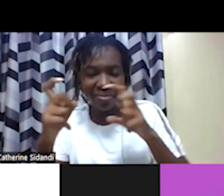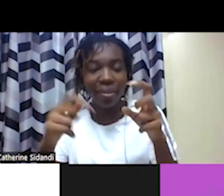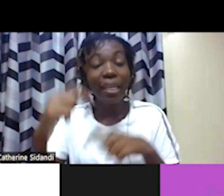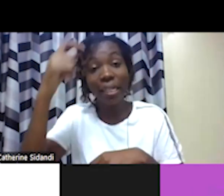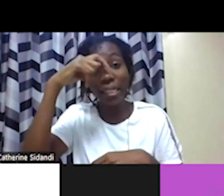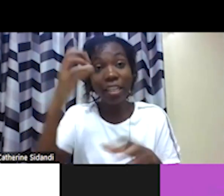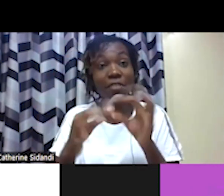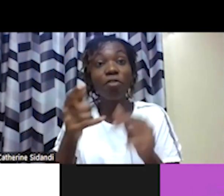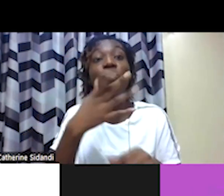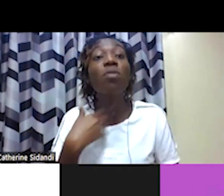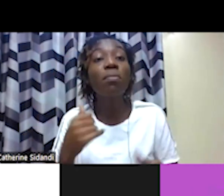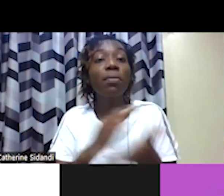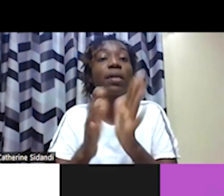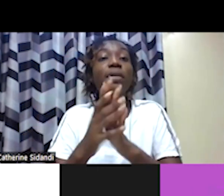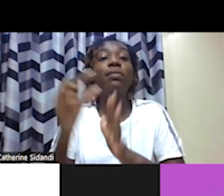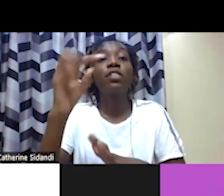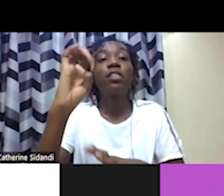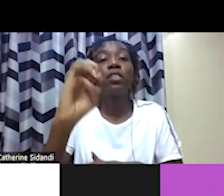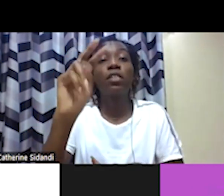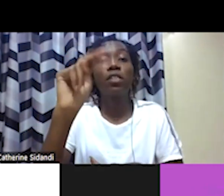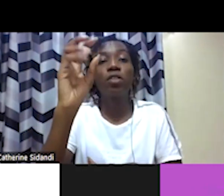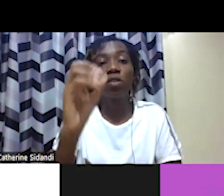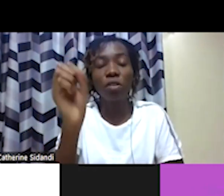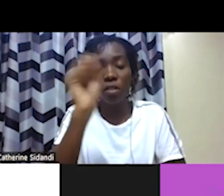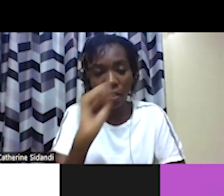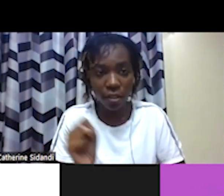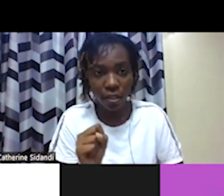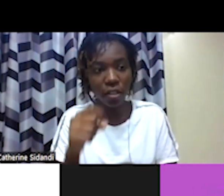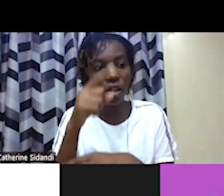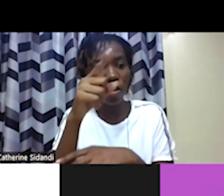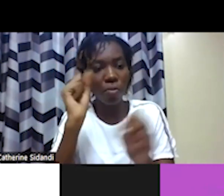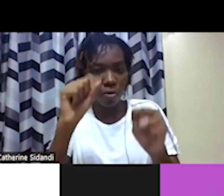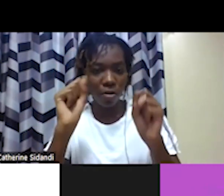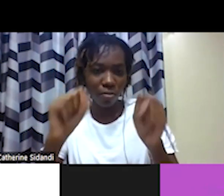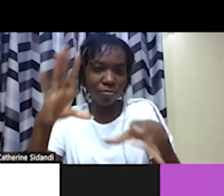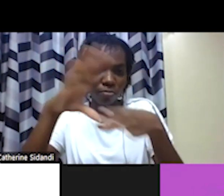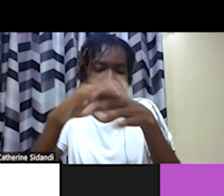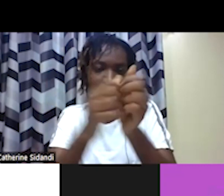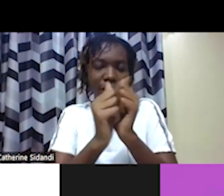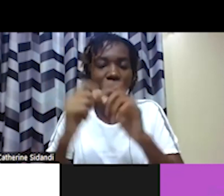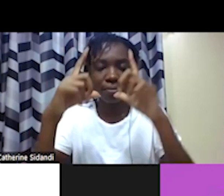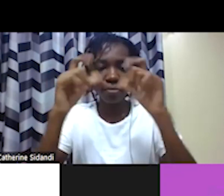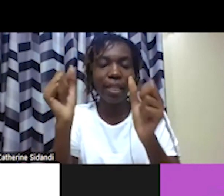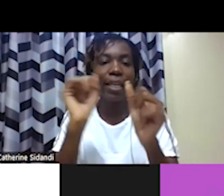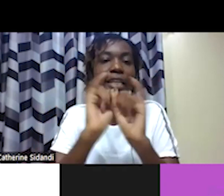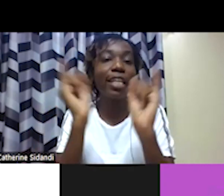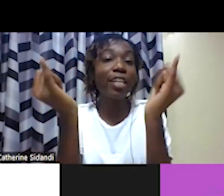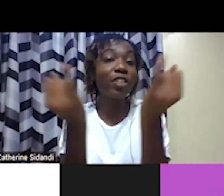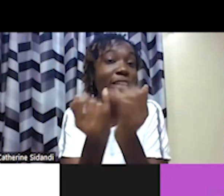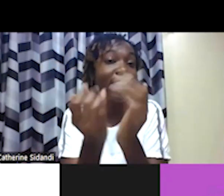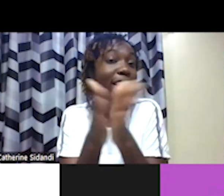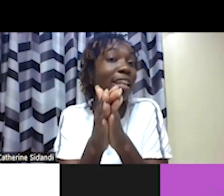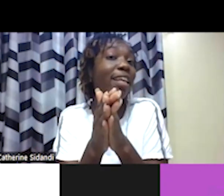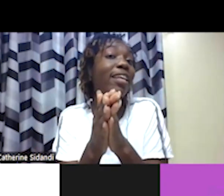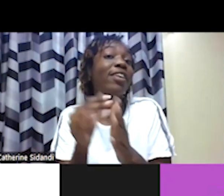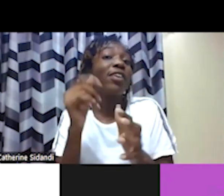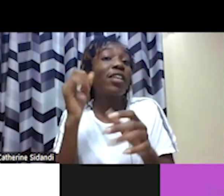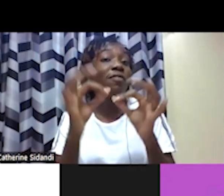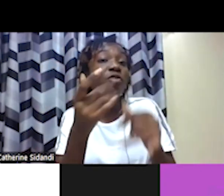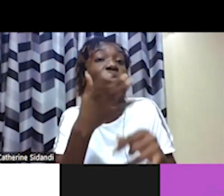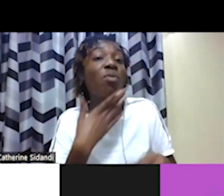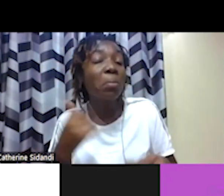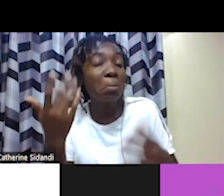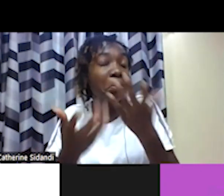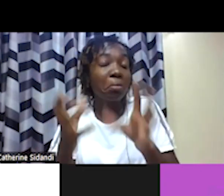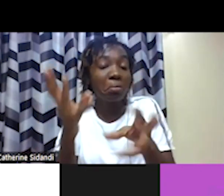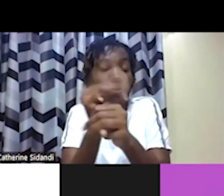become a Genius emotional intelligence practitioner, please get in touch with Profiles International. If you're wondering where to get psychometric